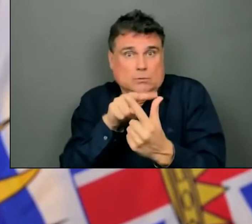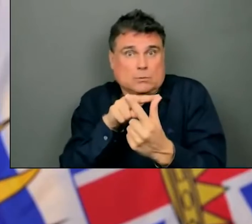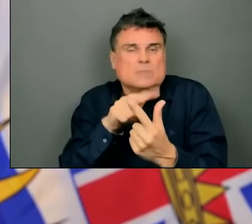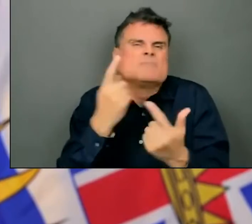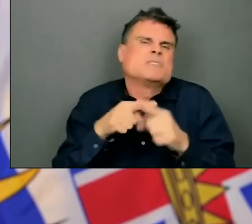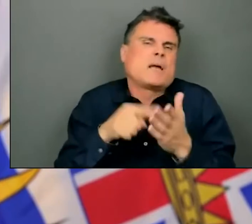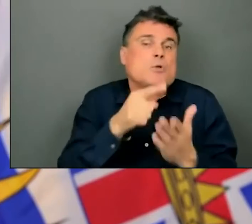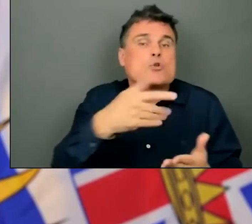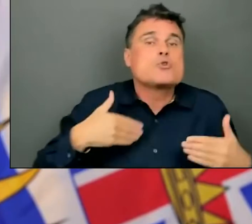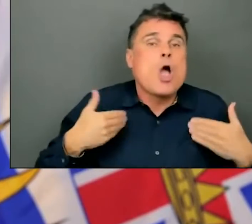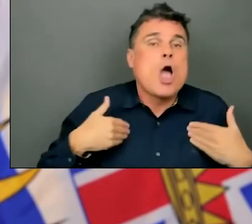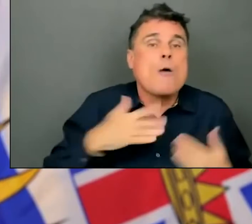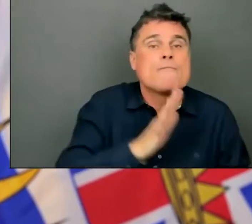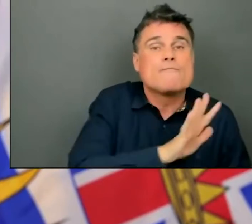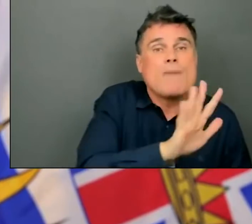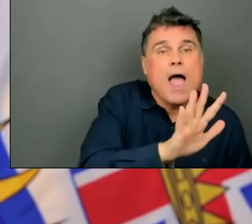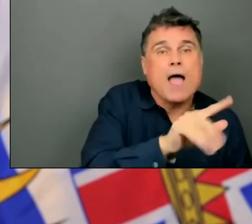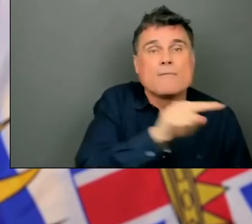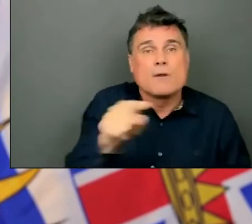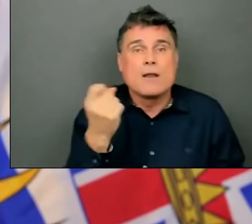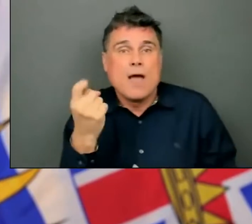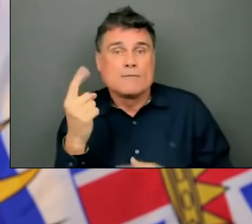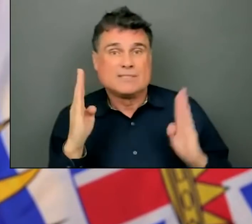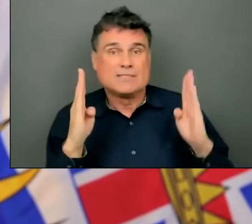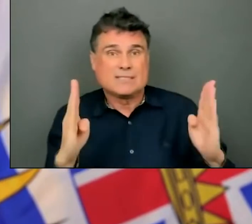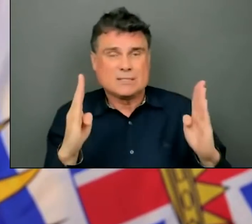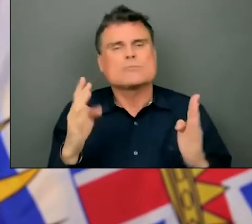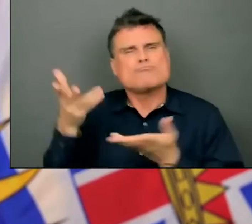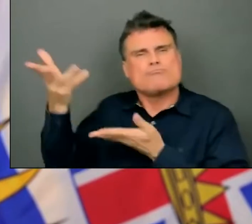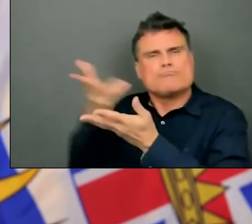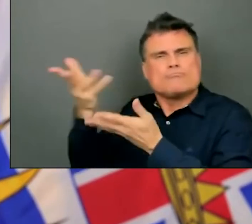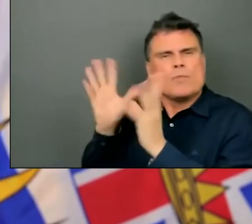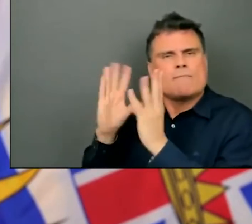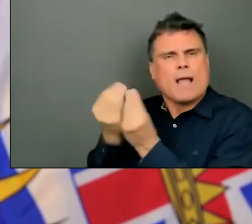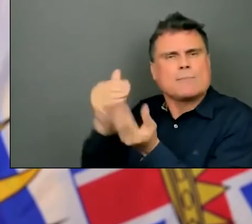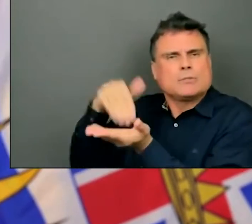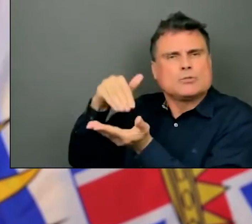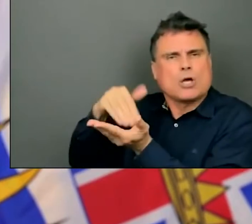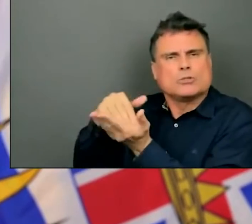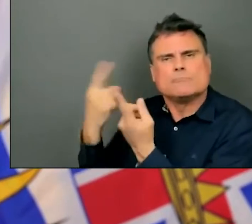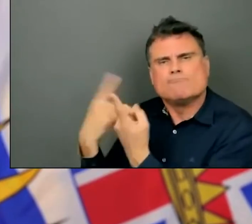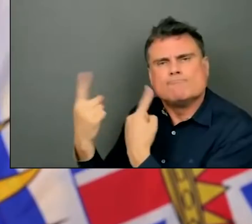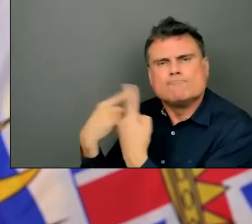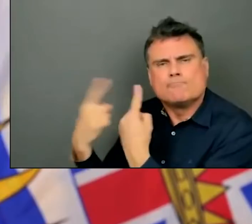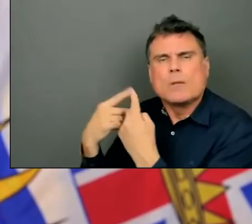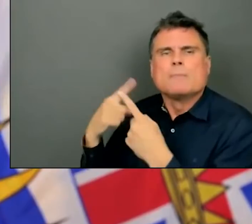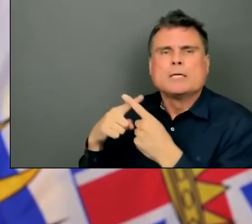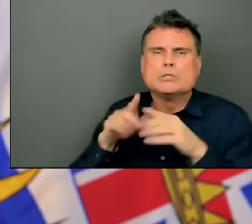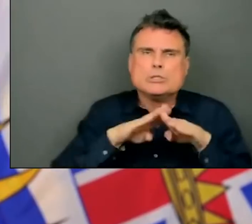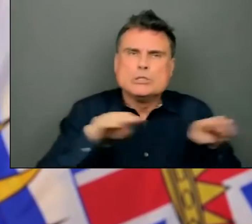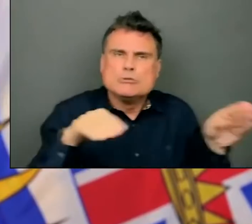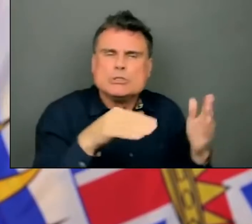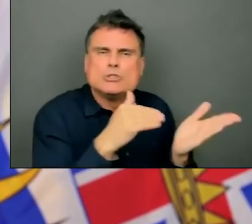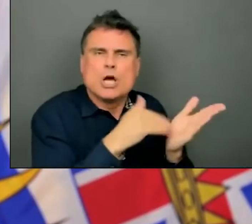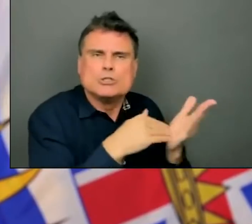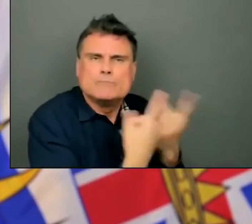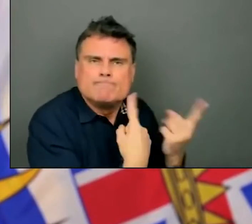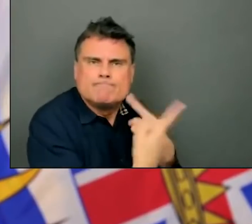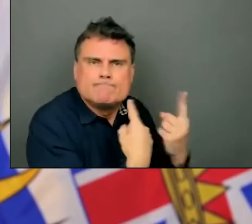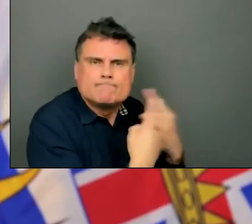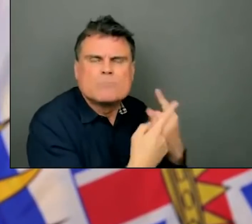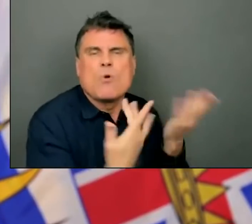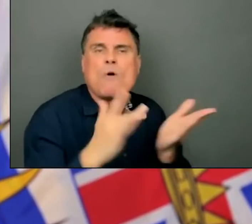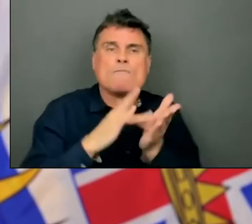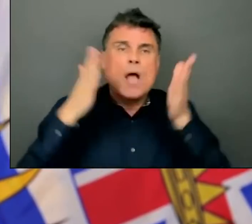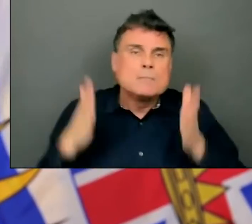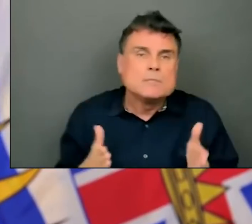11, please talk to your pediatrician, talk to your pharmacist about the importance of protecting young people from illness as well.